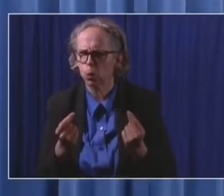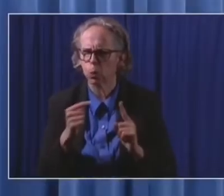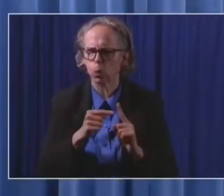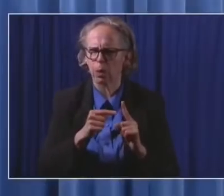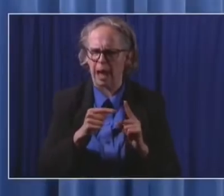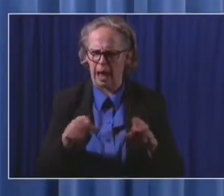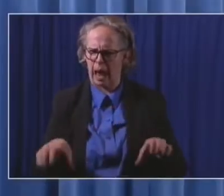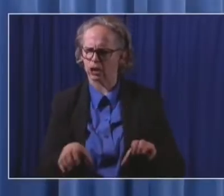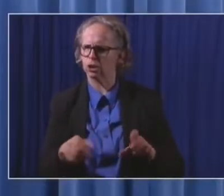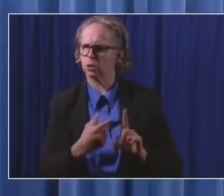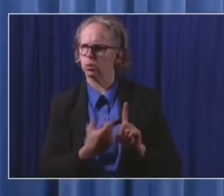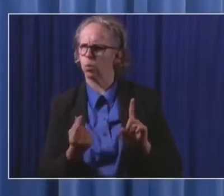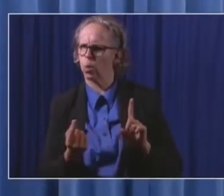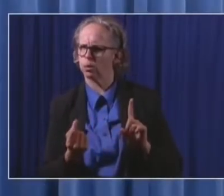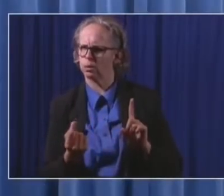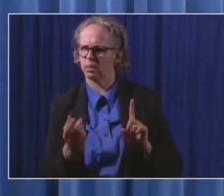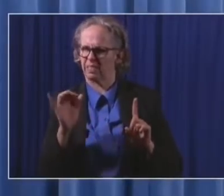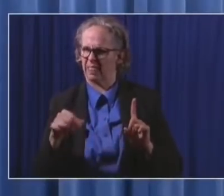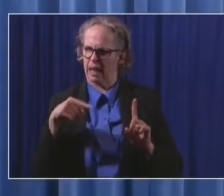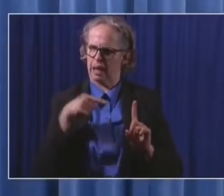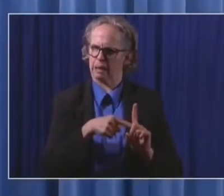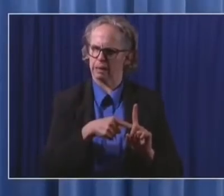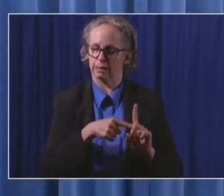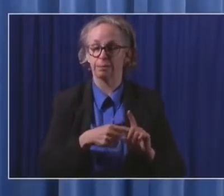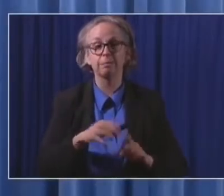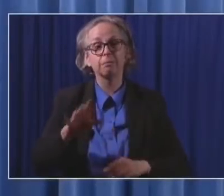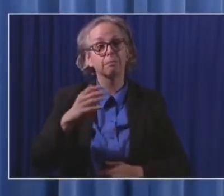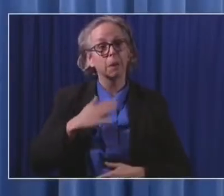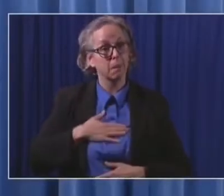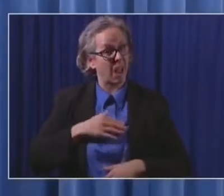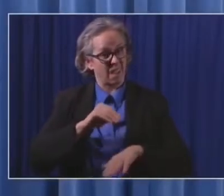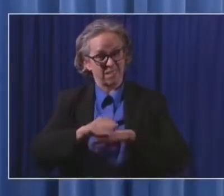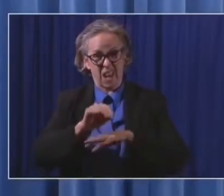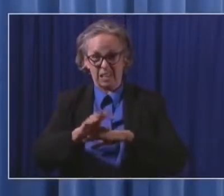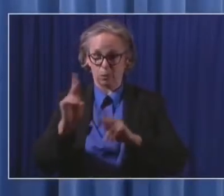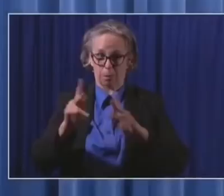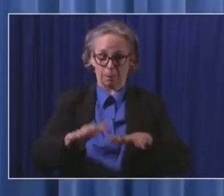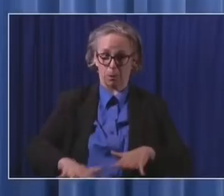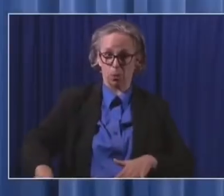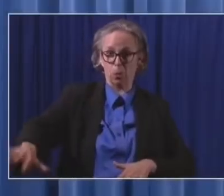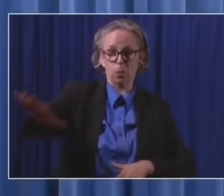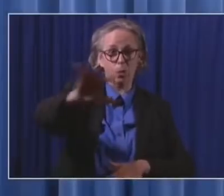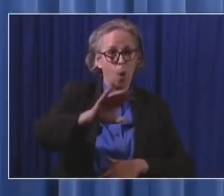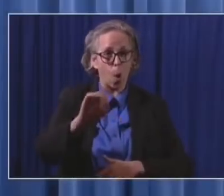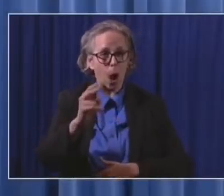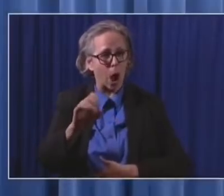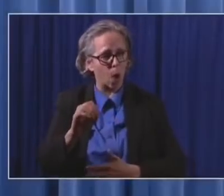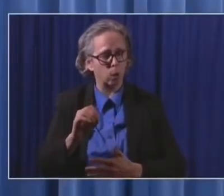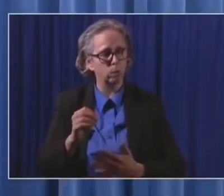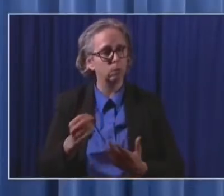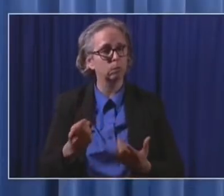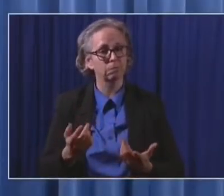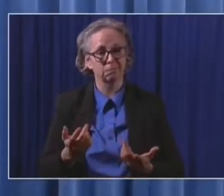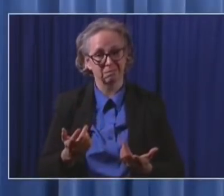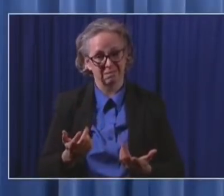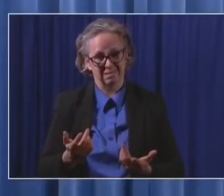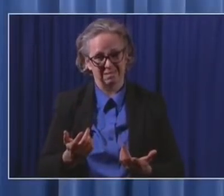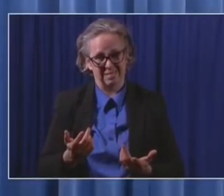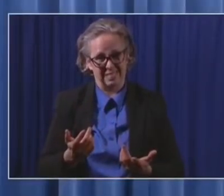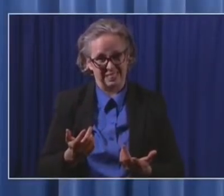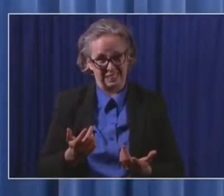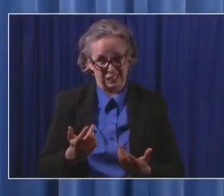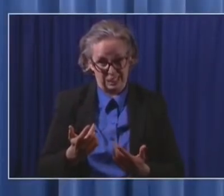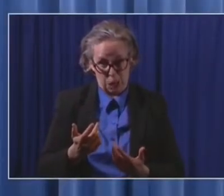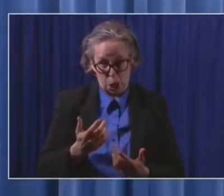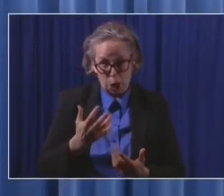a different situation. So I think a lot depends on, the situation that they're in. But I would just advise